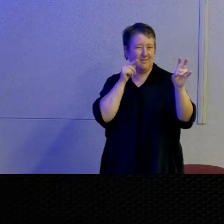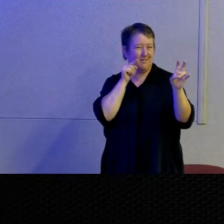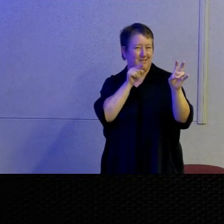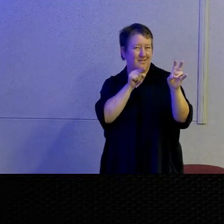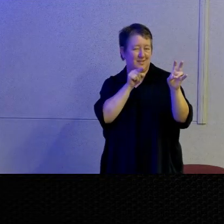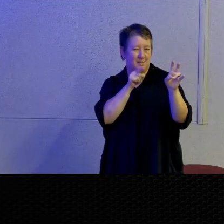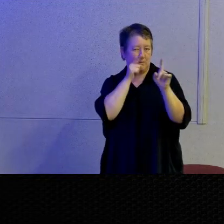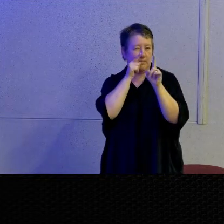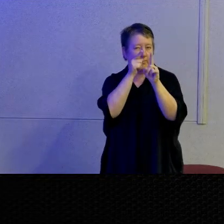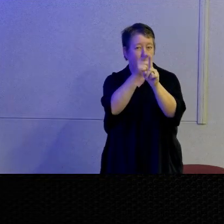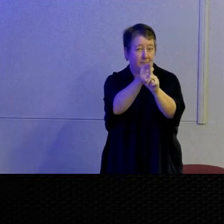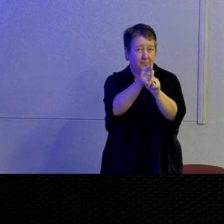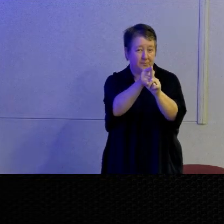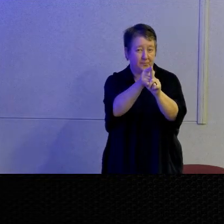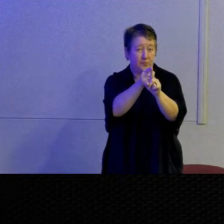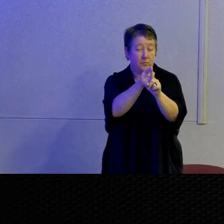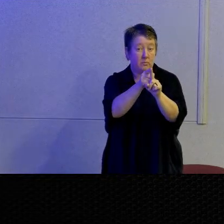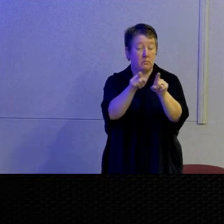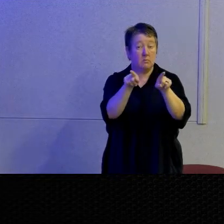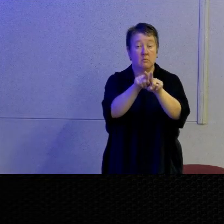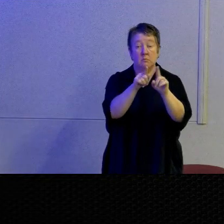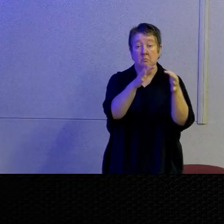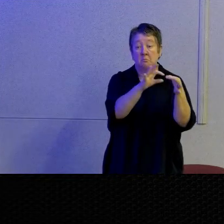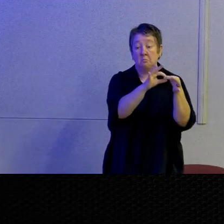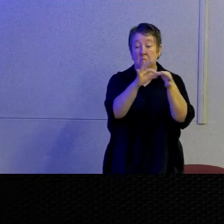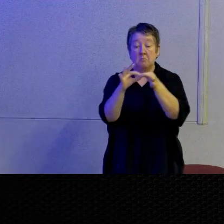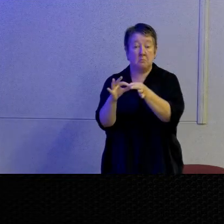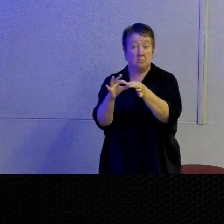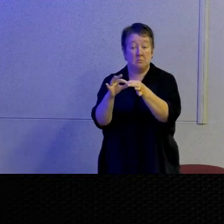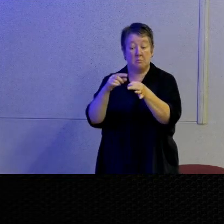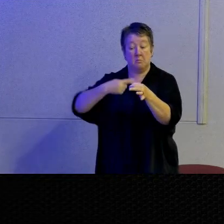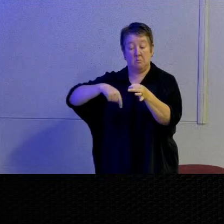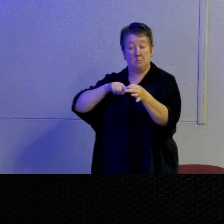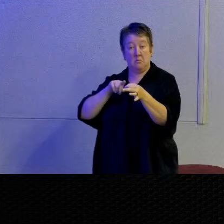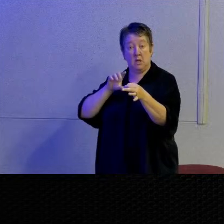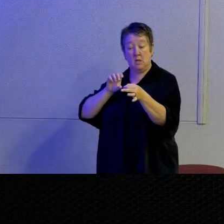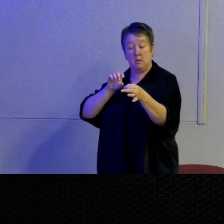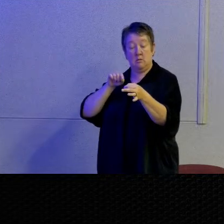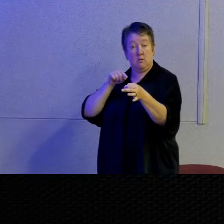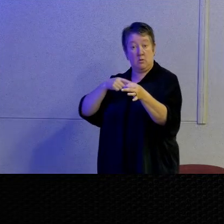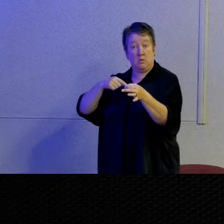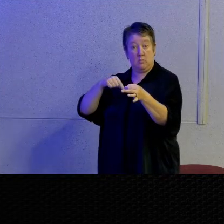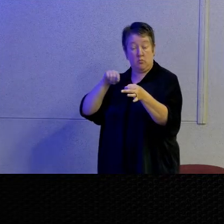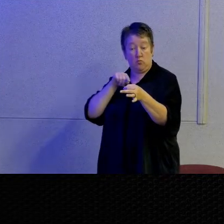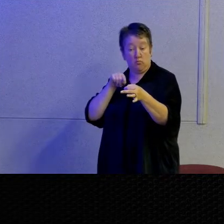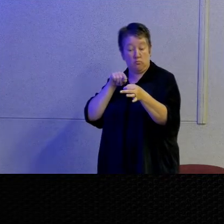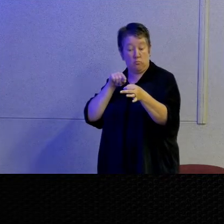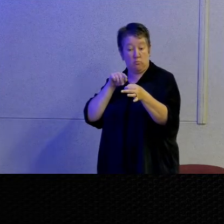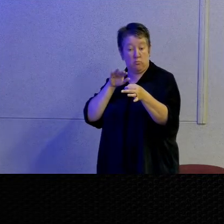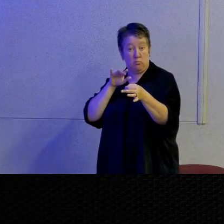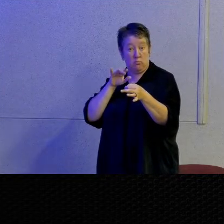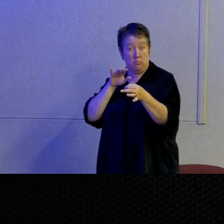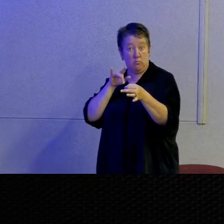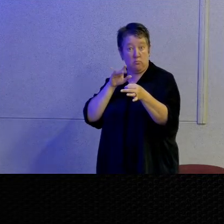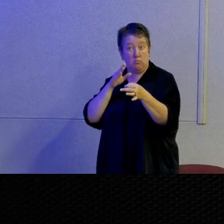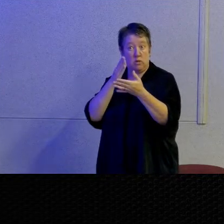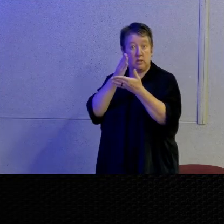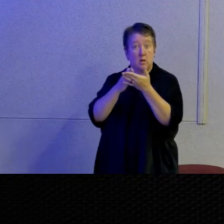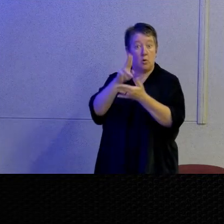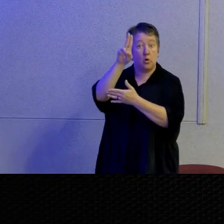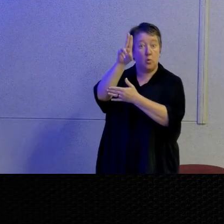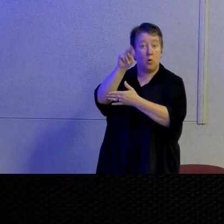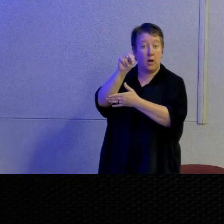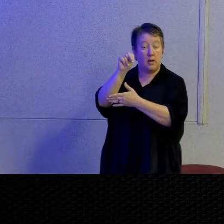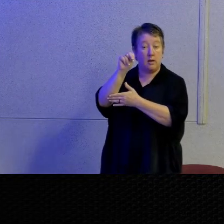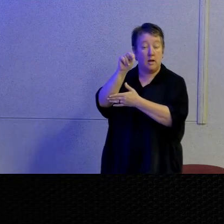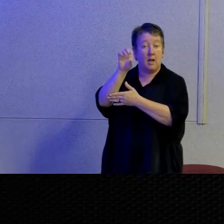In line with that, do we see South Africa's CERN addressing some of the UN